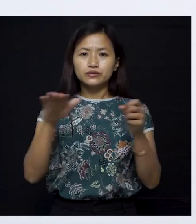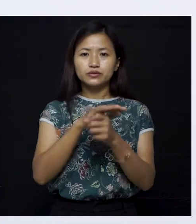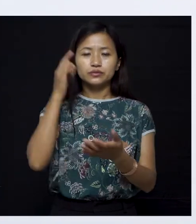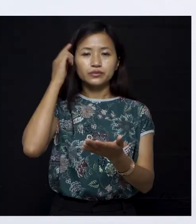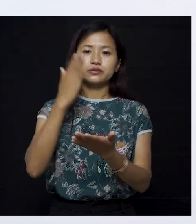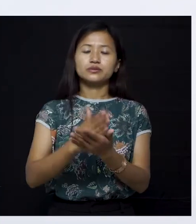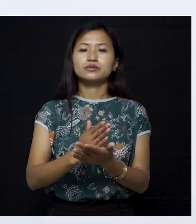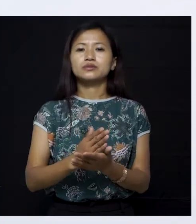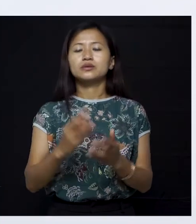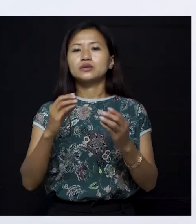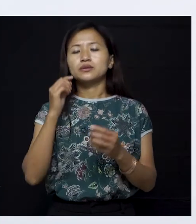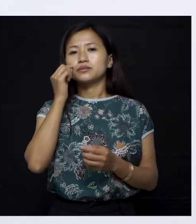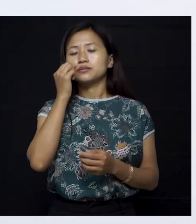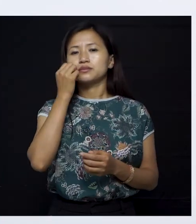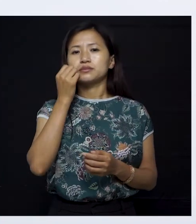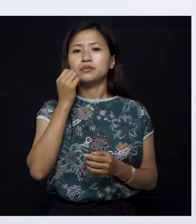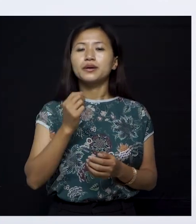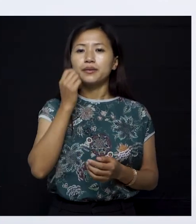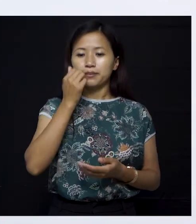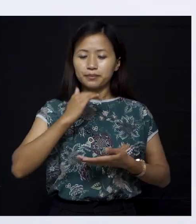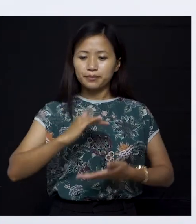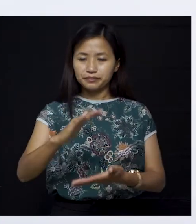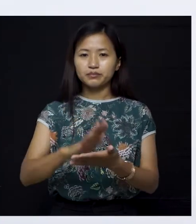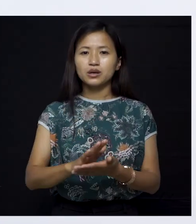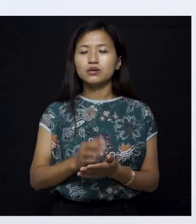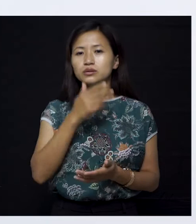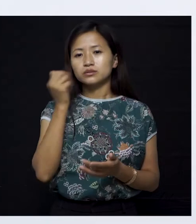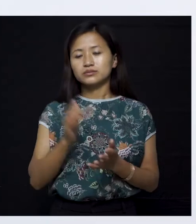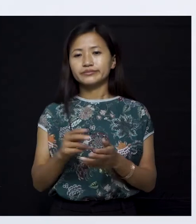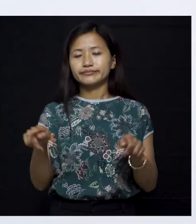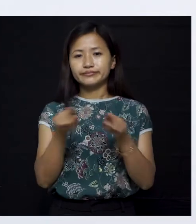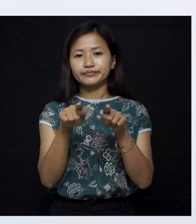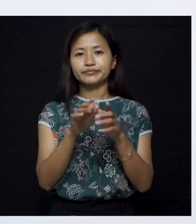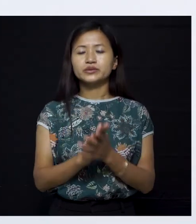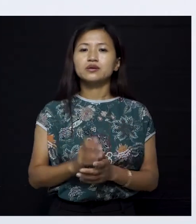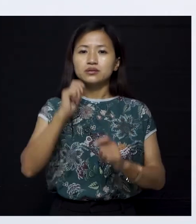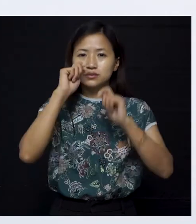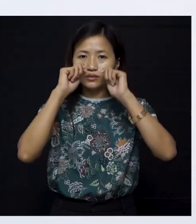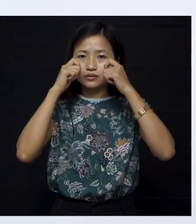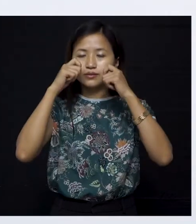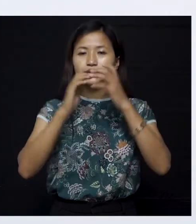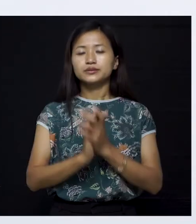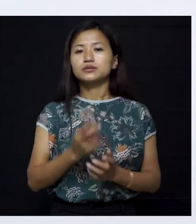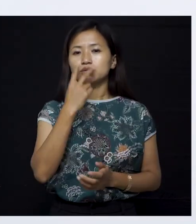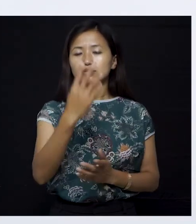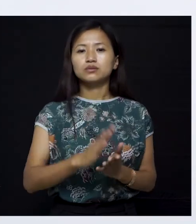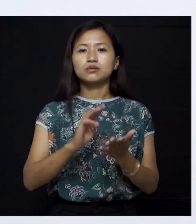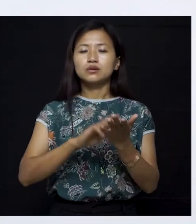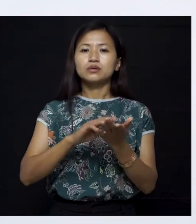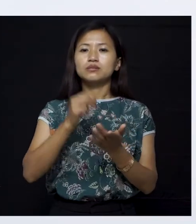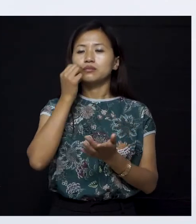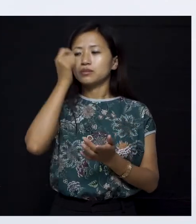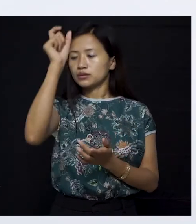that Bartley will also die. She was just crying, okay? She was just crying because she saw Michael's